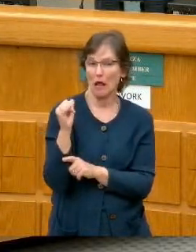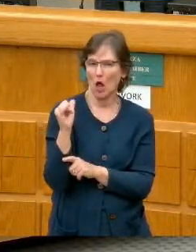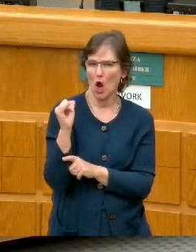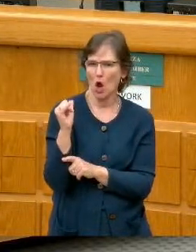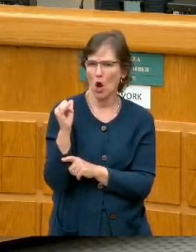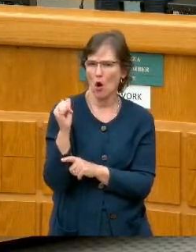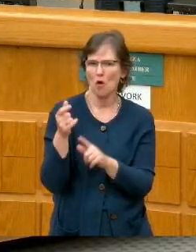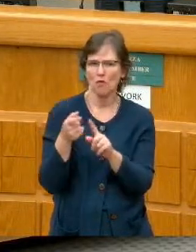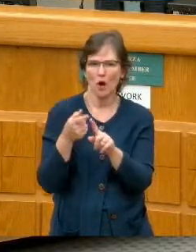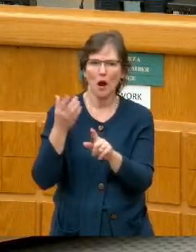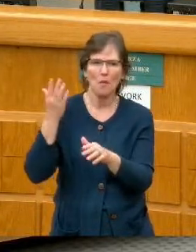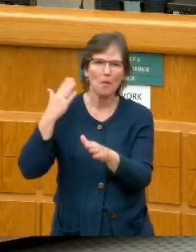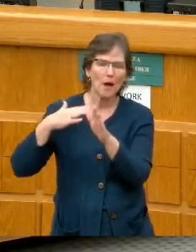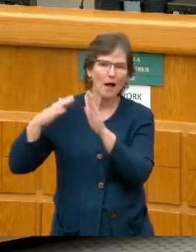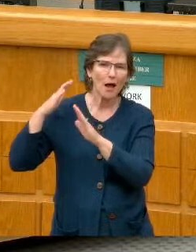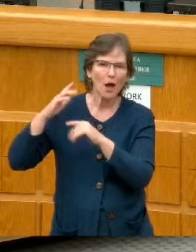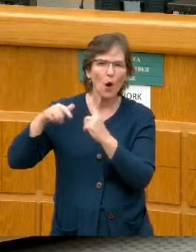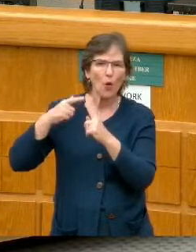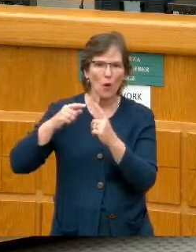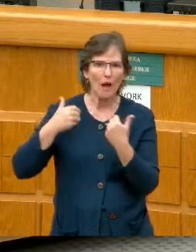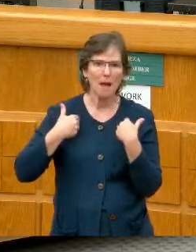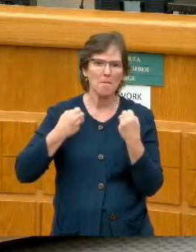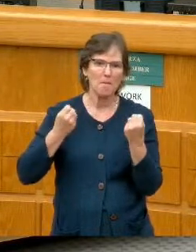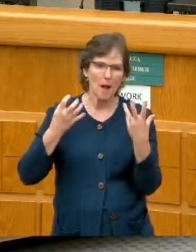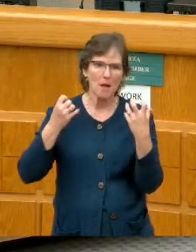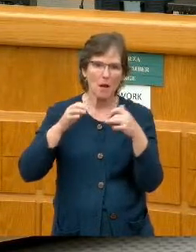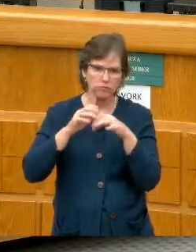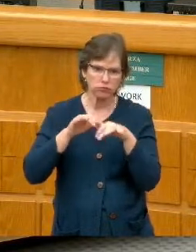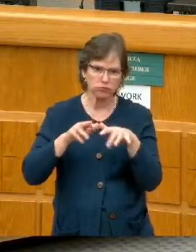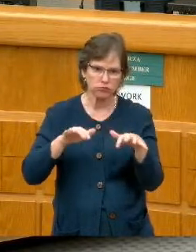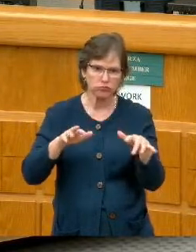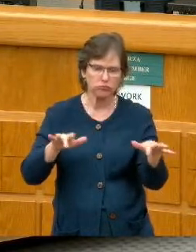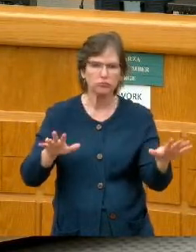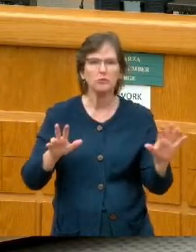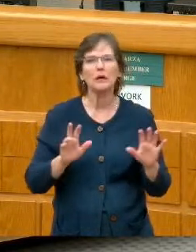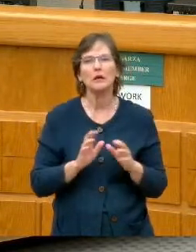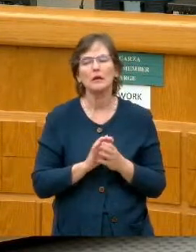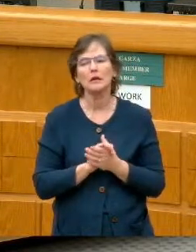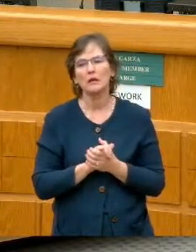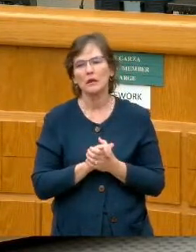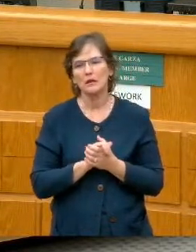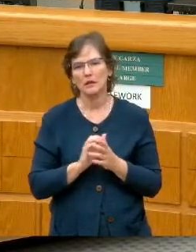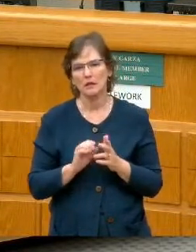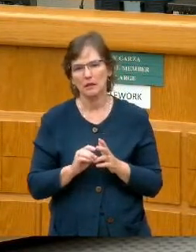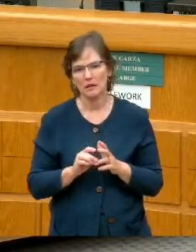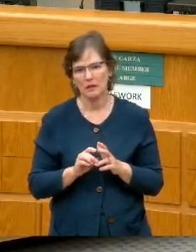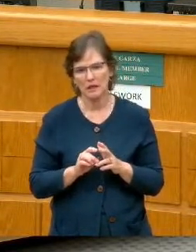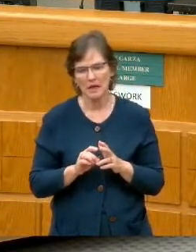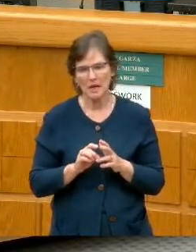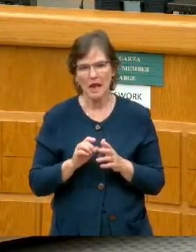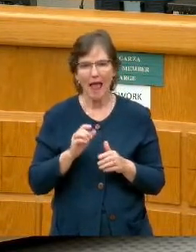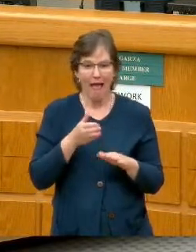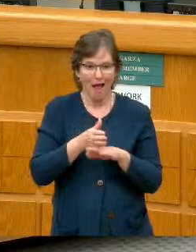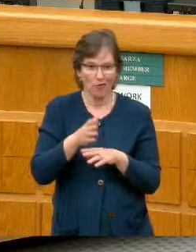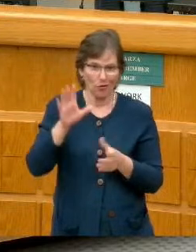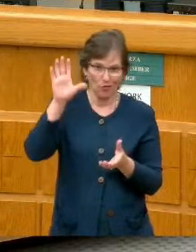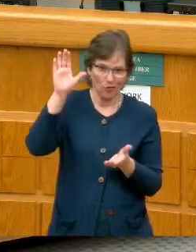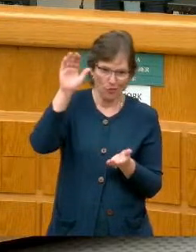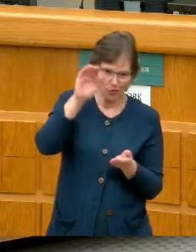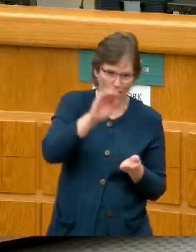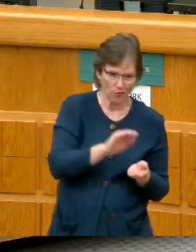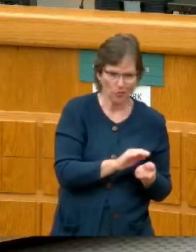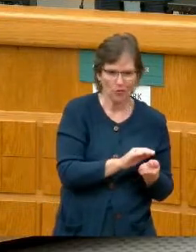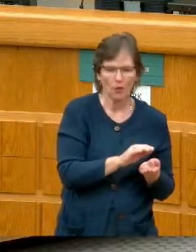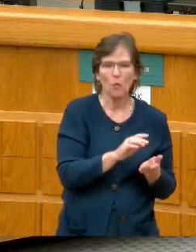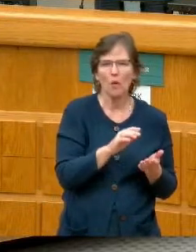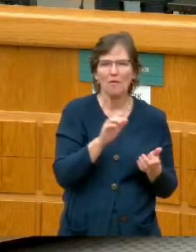back in the outbreak period, and we don't really see it filling in so much since the outbreak subsided. So hopefully